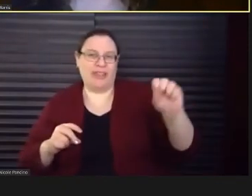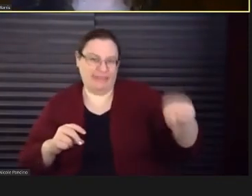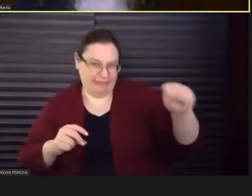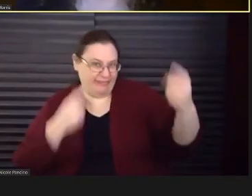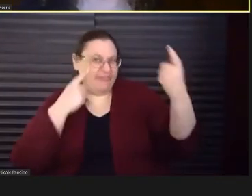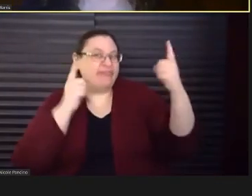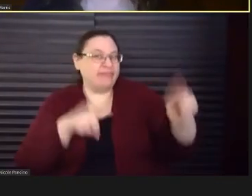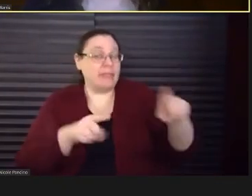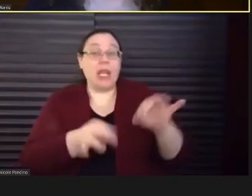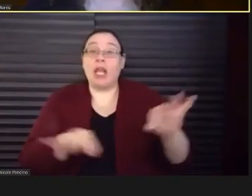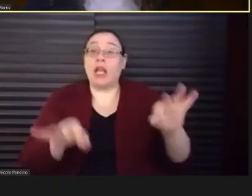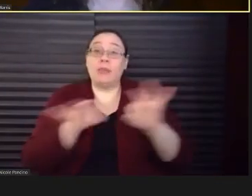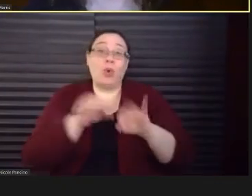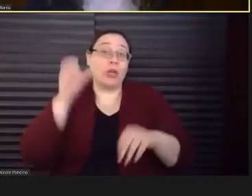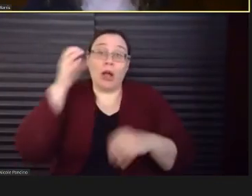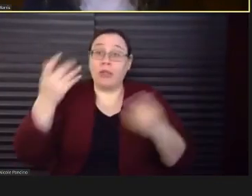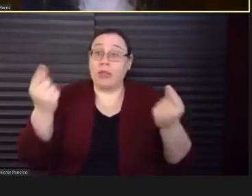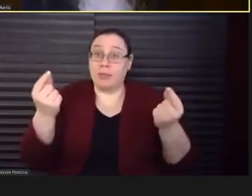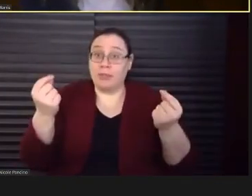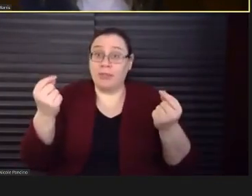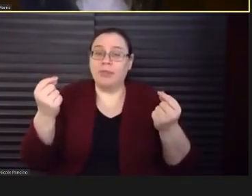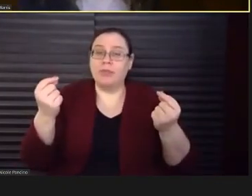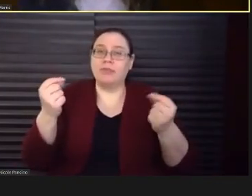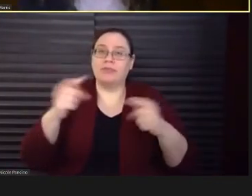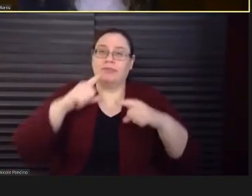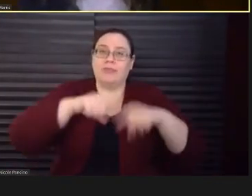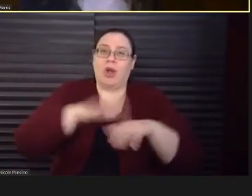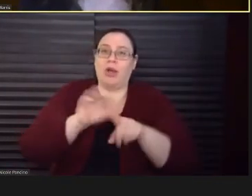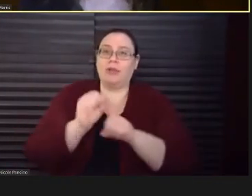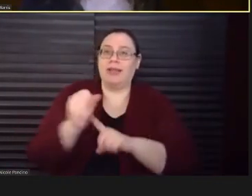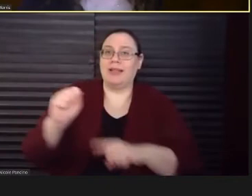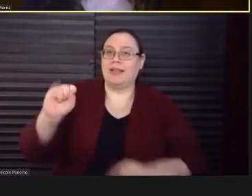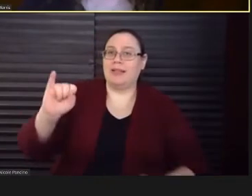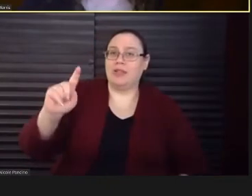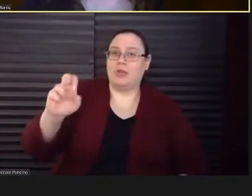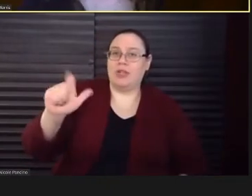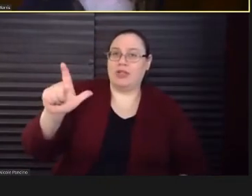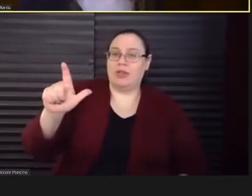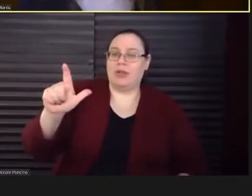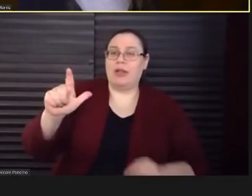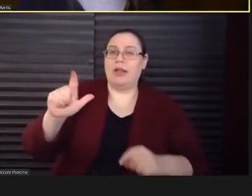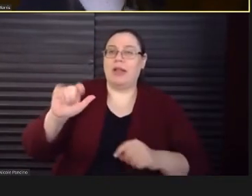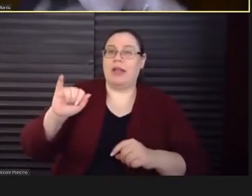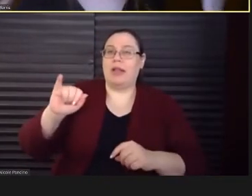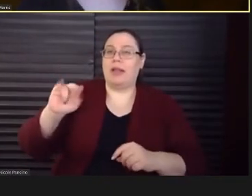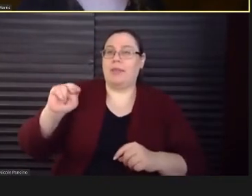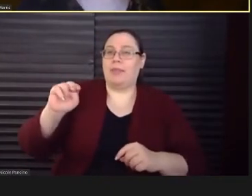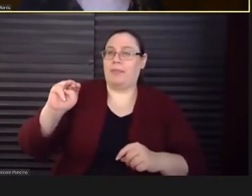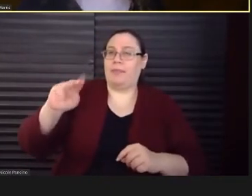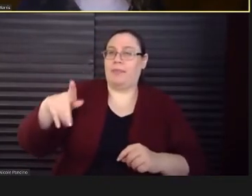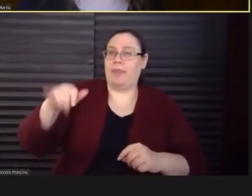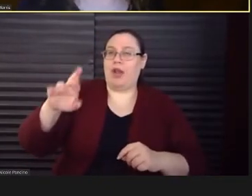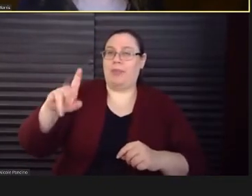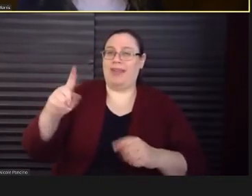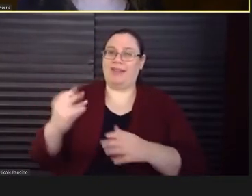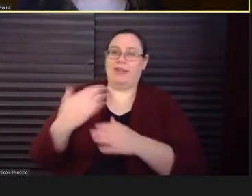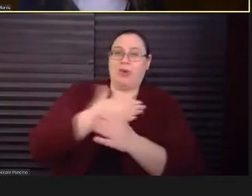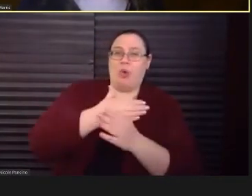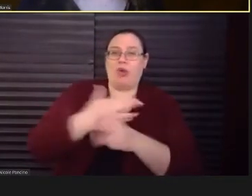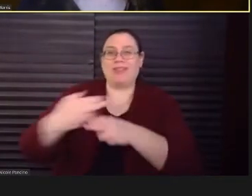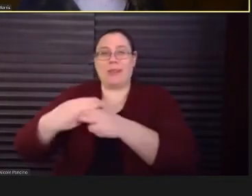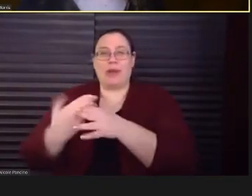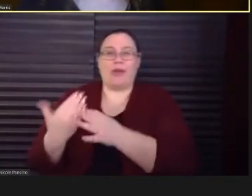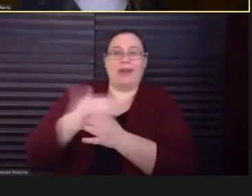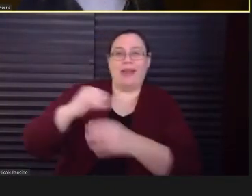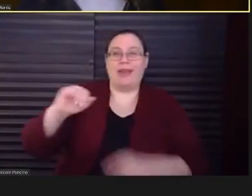here is the concept of situational impairment or temporary impairment. So of course, there's a very large